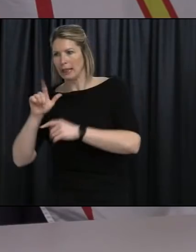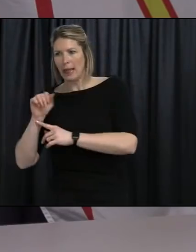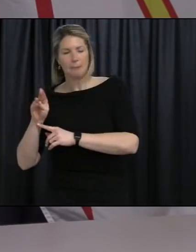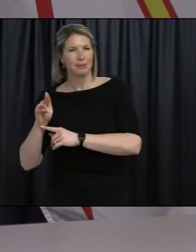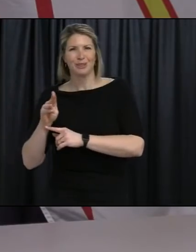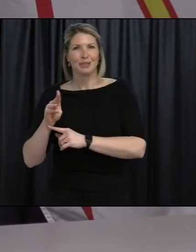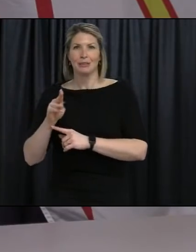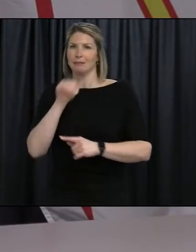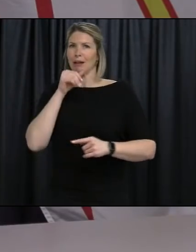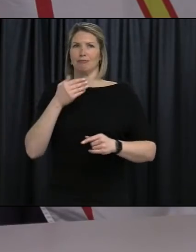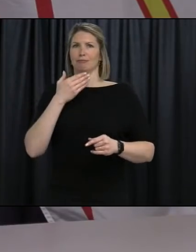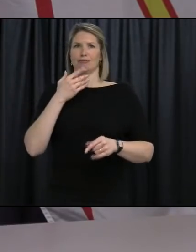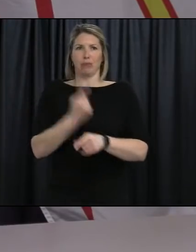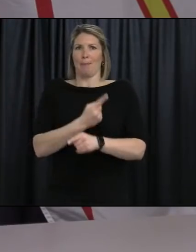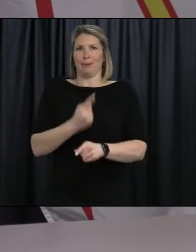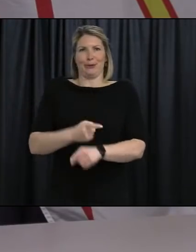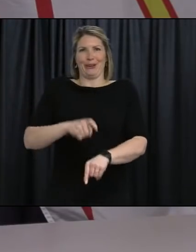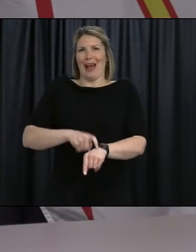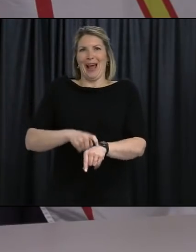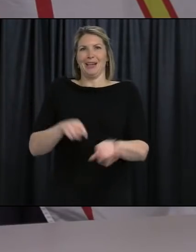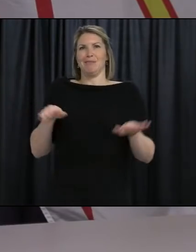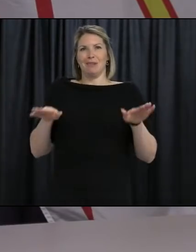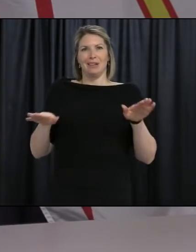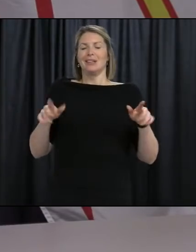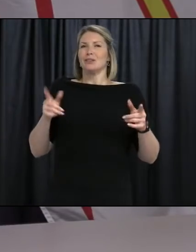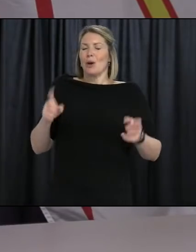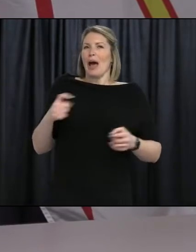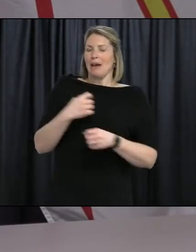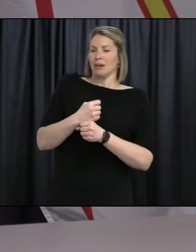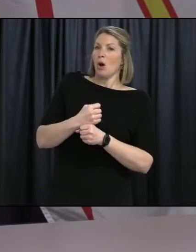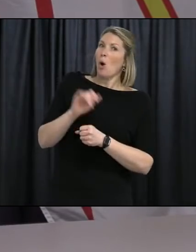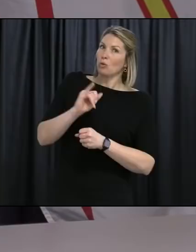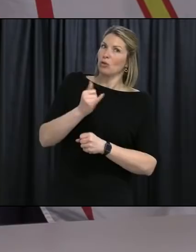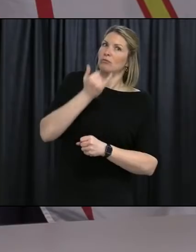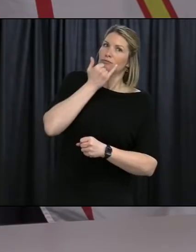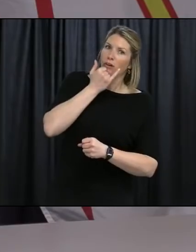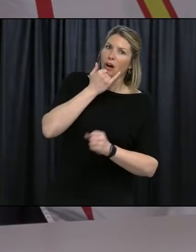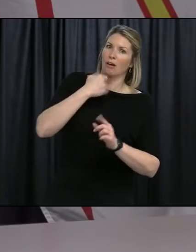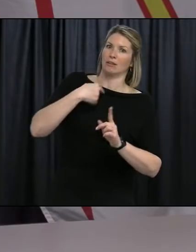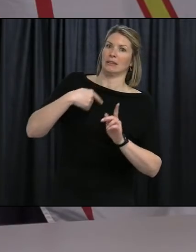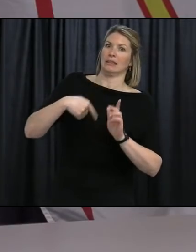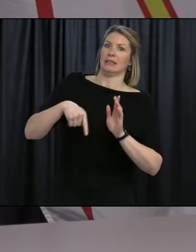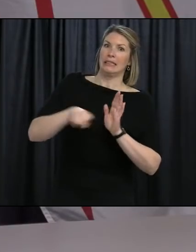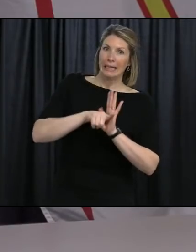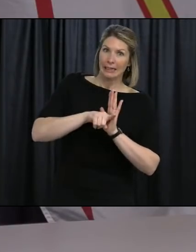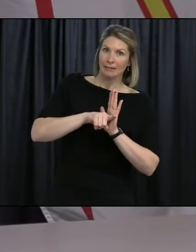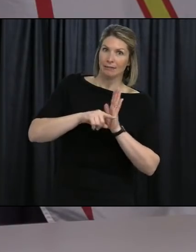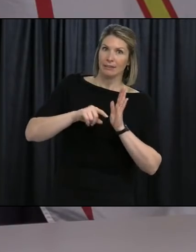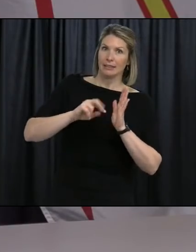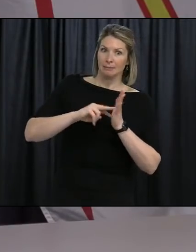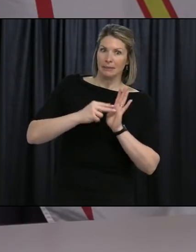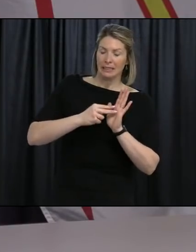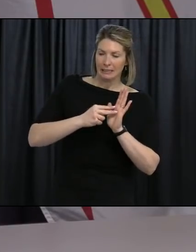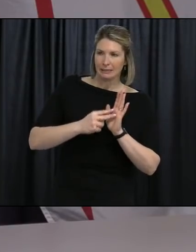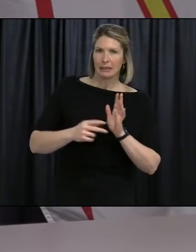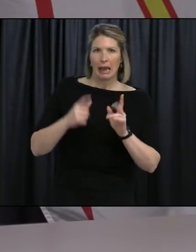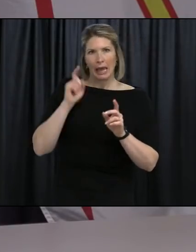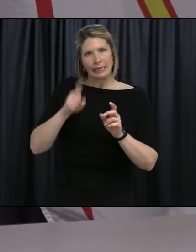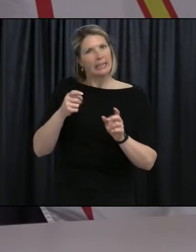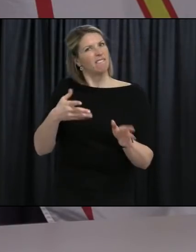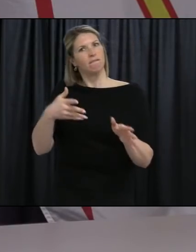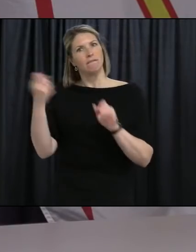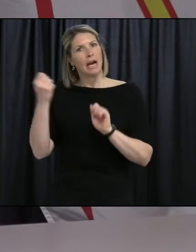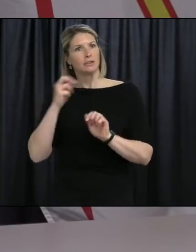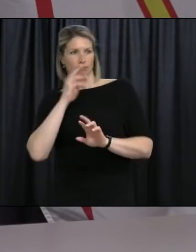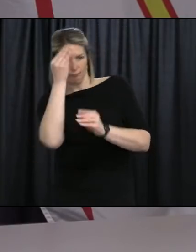positives and the time that it takes public health to follow up those false positives. And certainly when you're in a situation with a low prevalence, you are going to be at higher risk for having